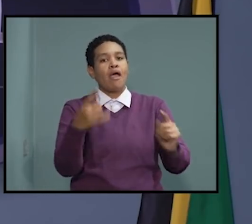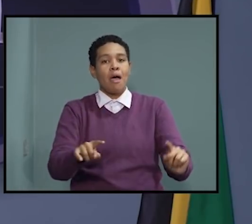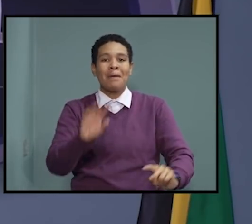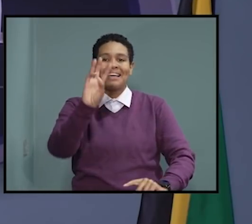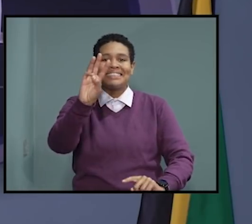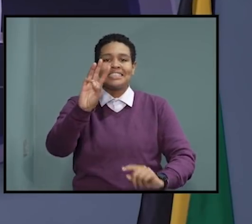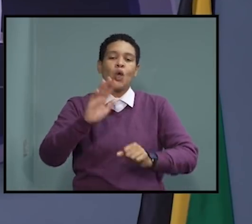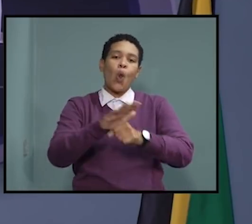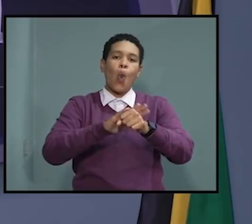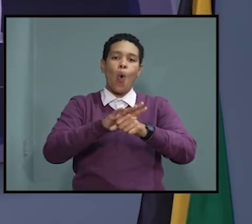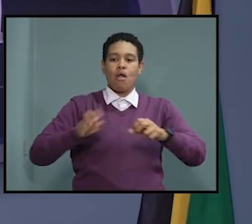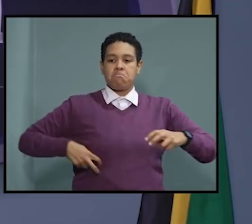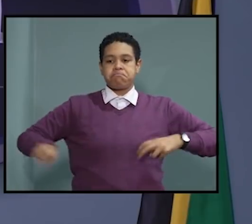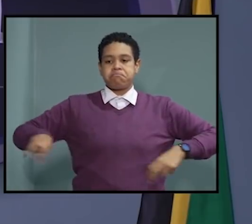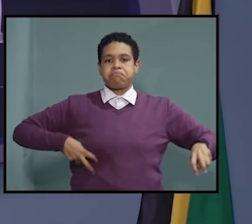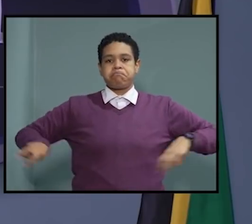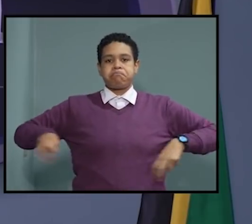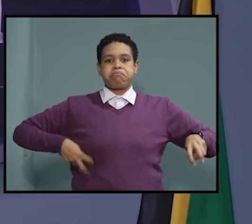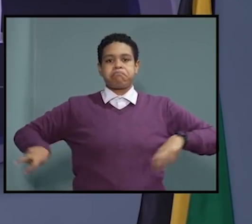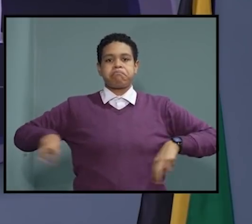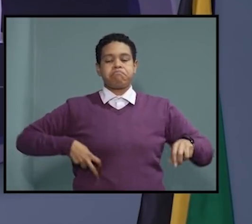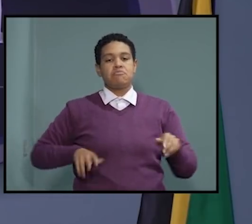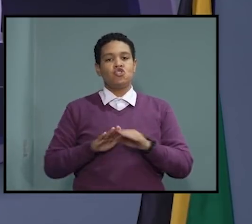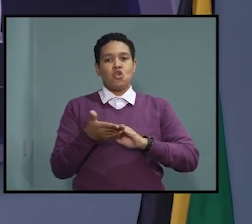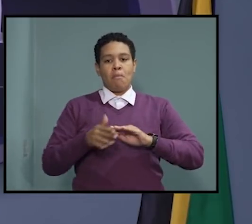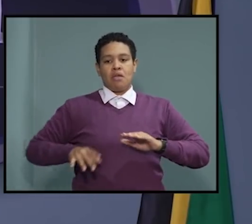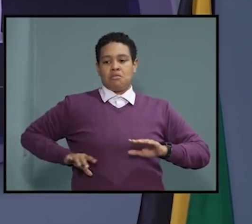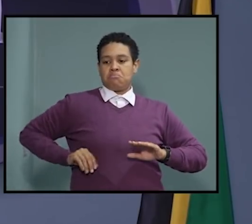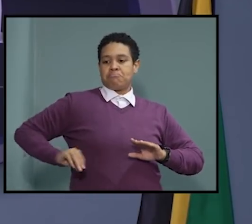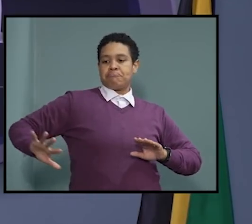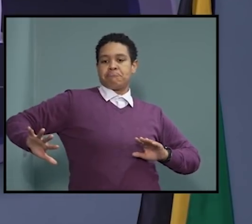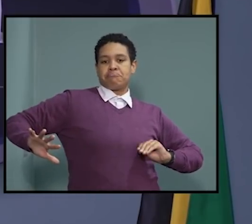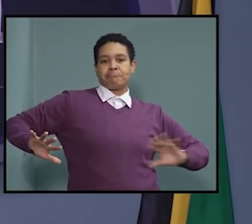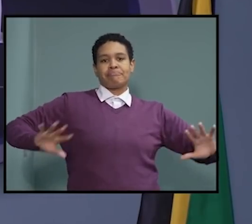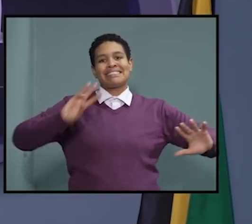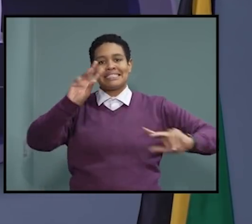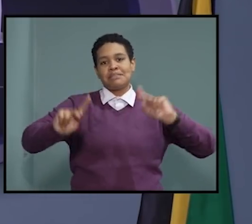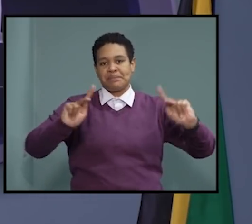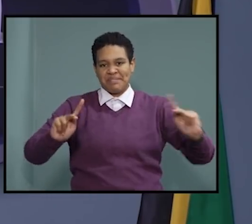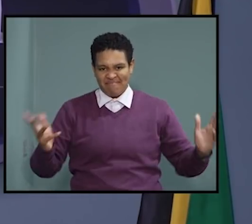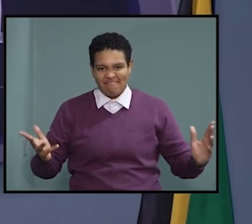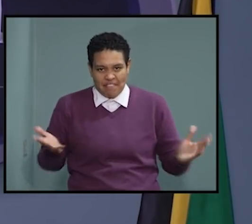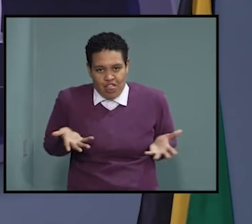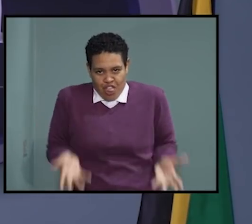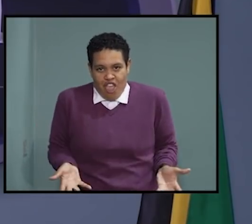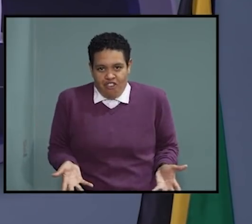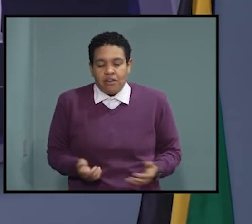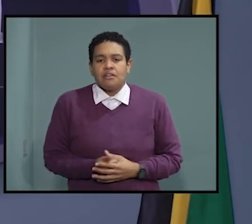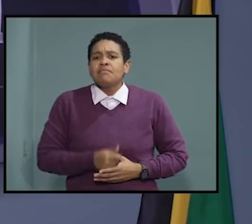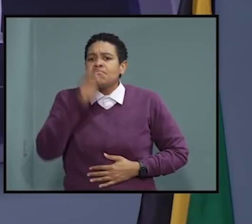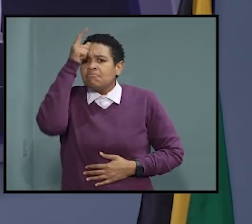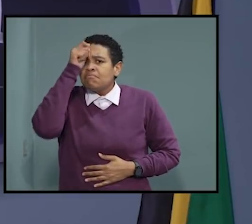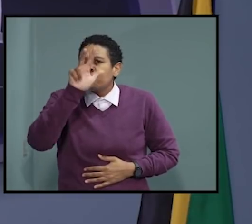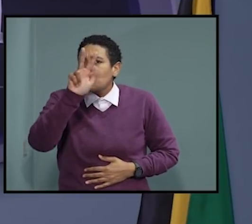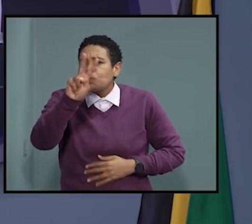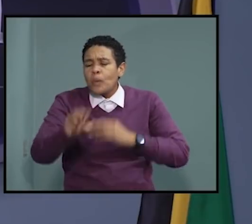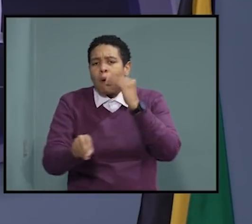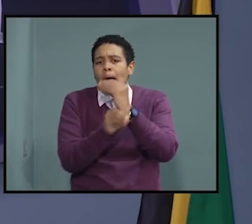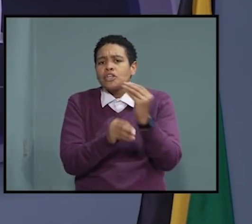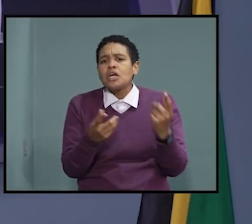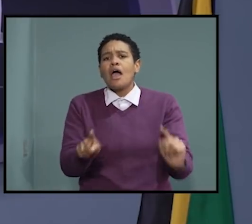transmission. The vast majority of the 32 additions,